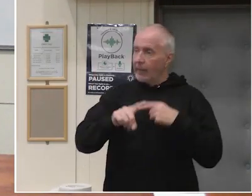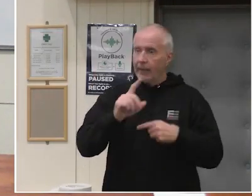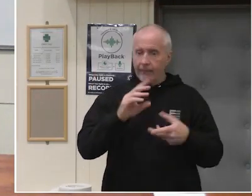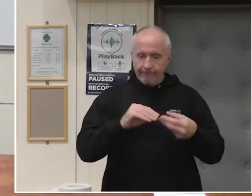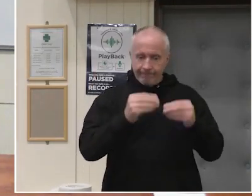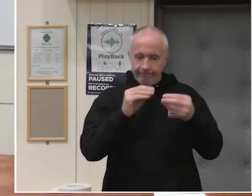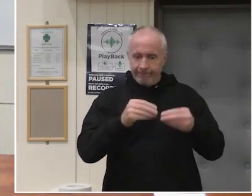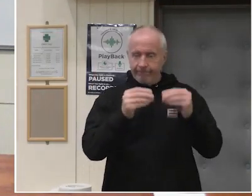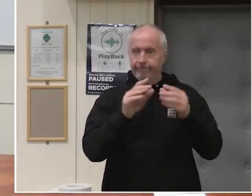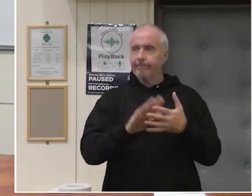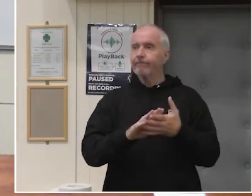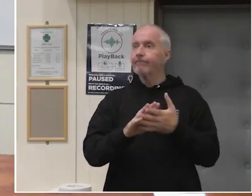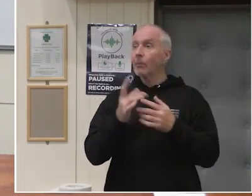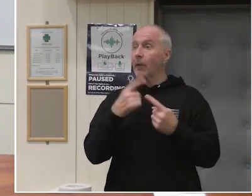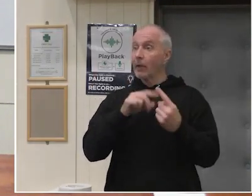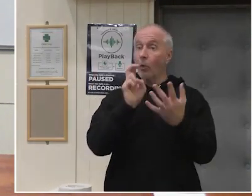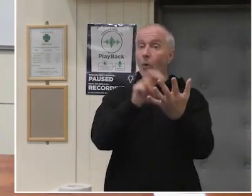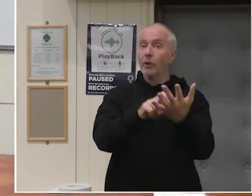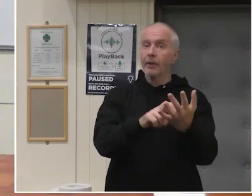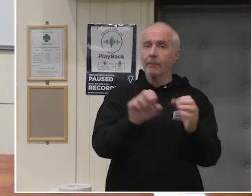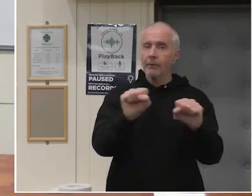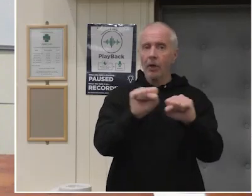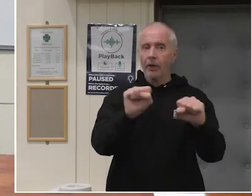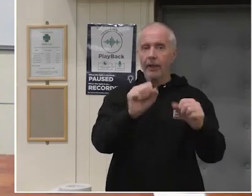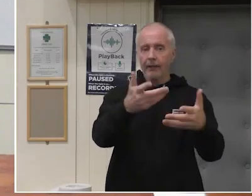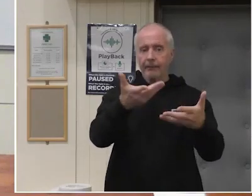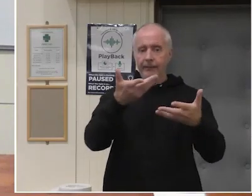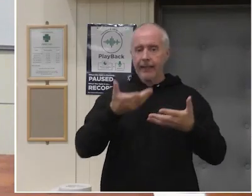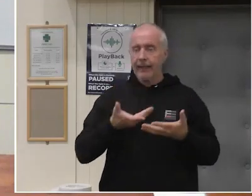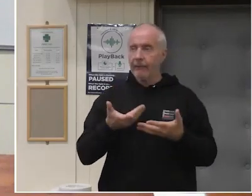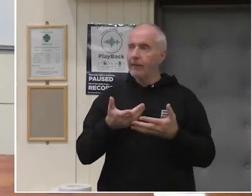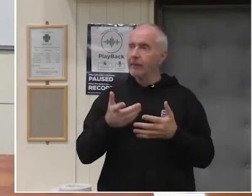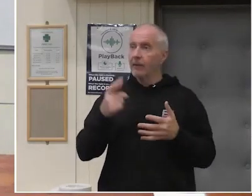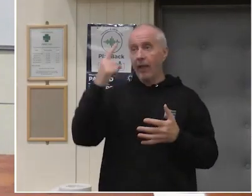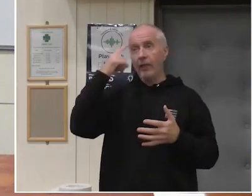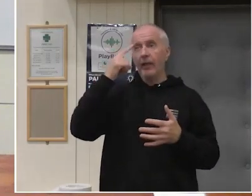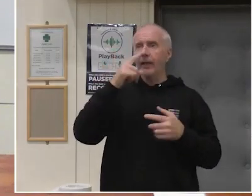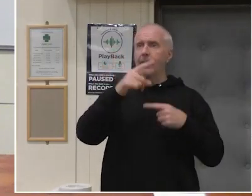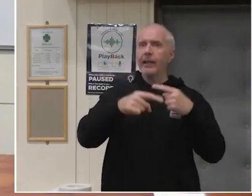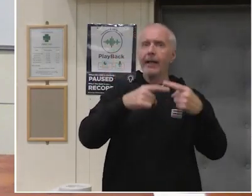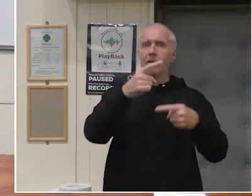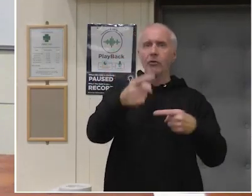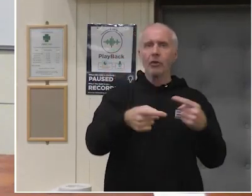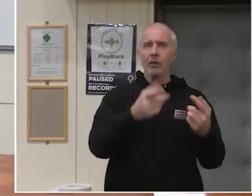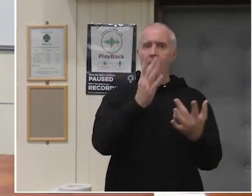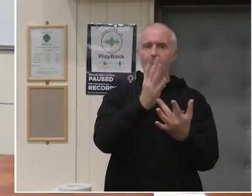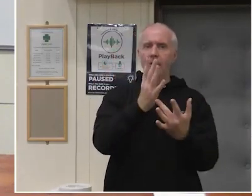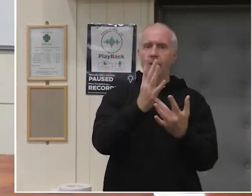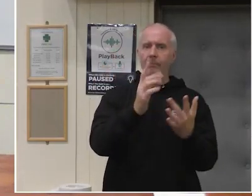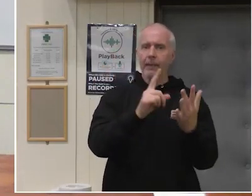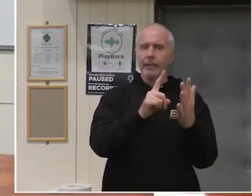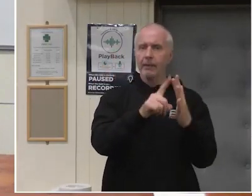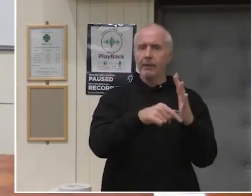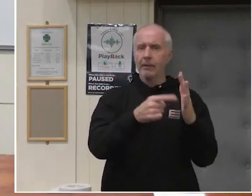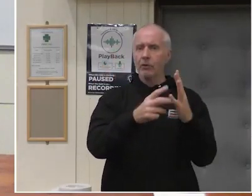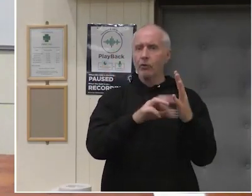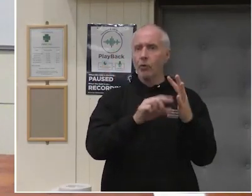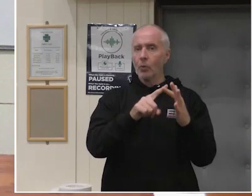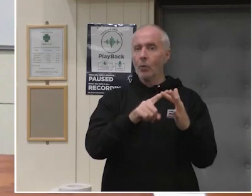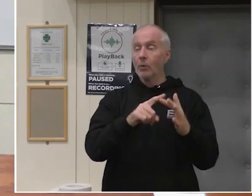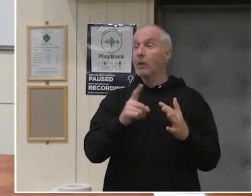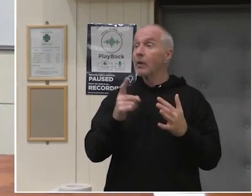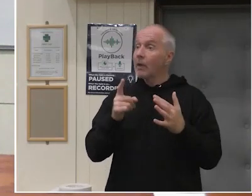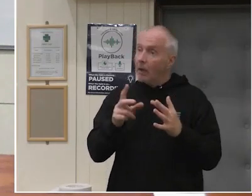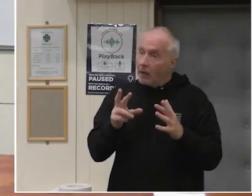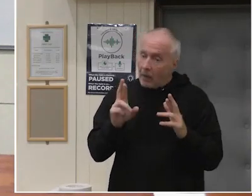we've only just placed the order for it. So we're waiting till about mid-June, I think. And with any luck,